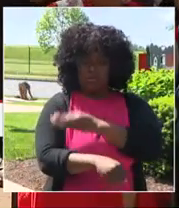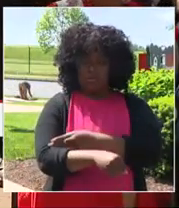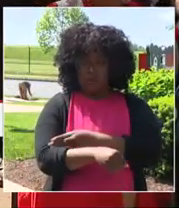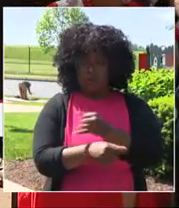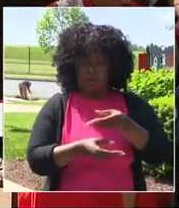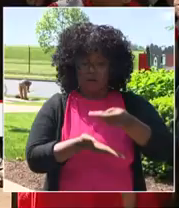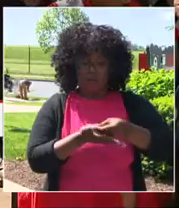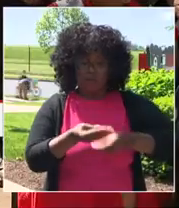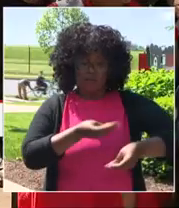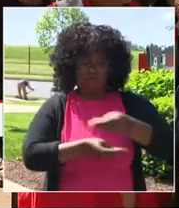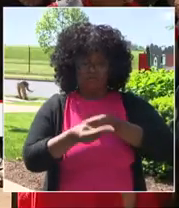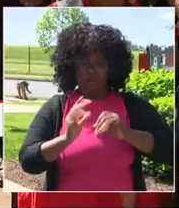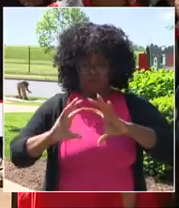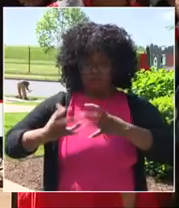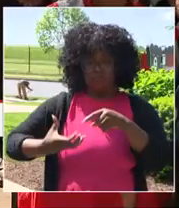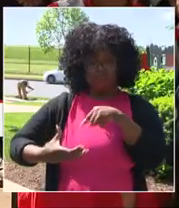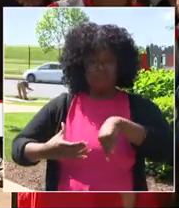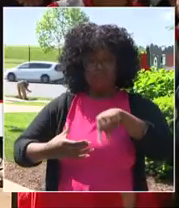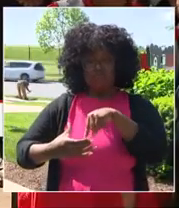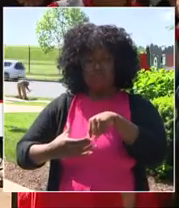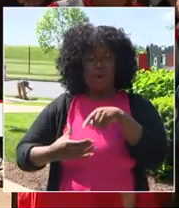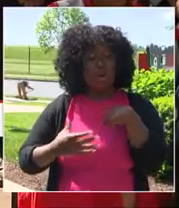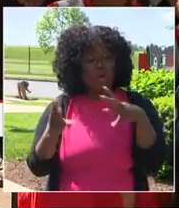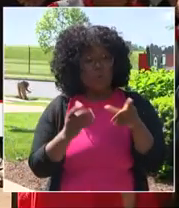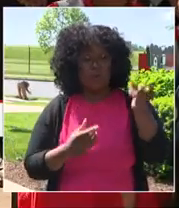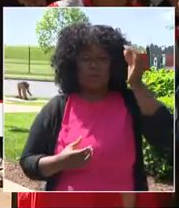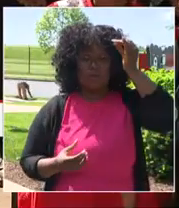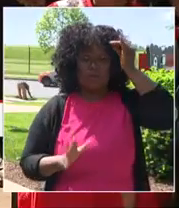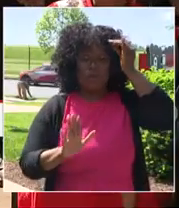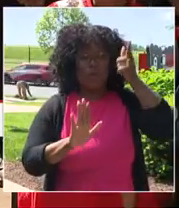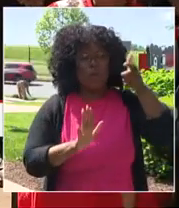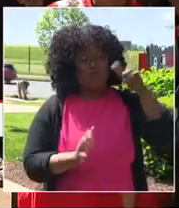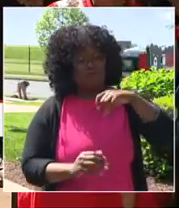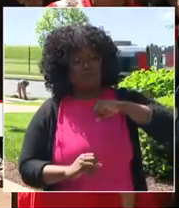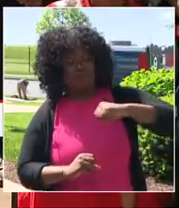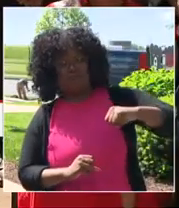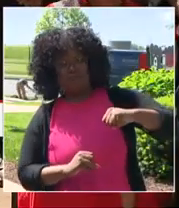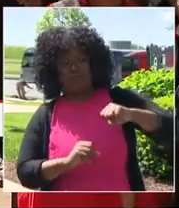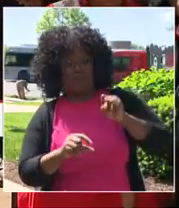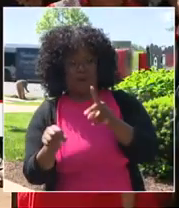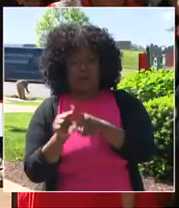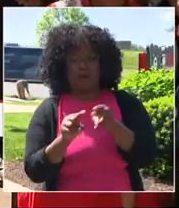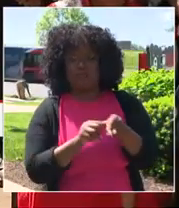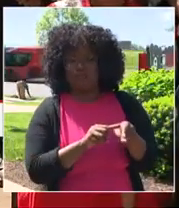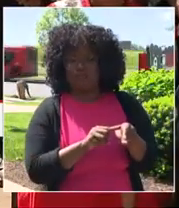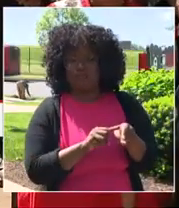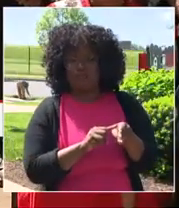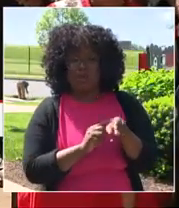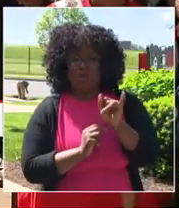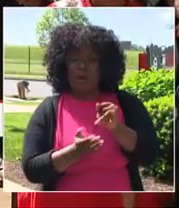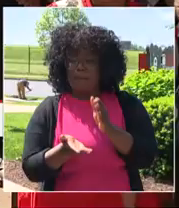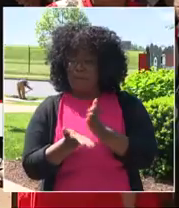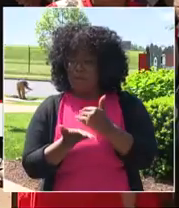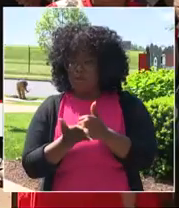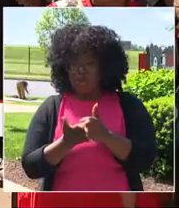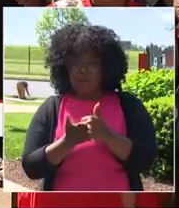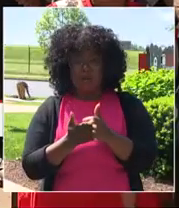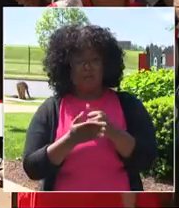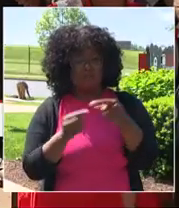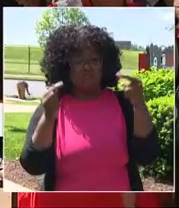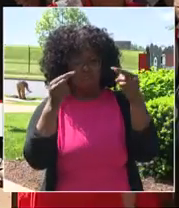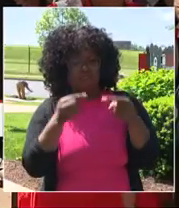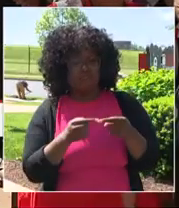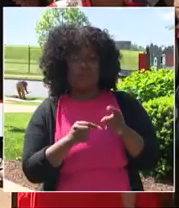Medicaid cuts during budget reconciliation, especially our reduction to